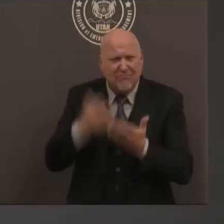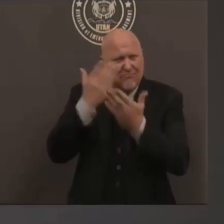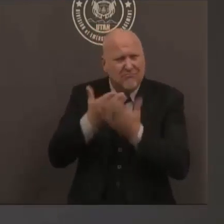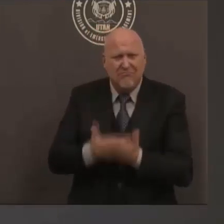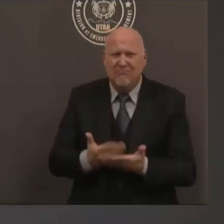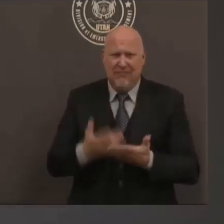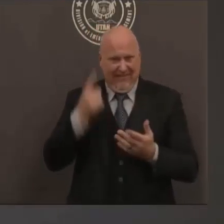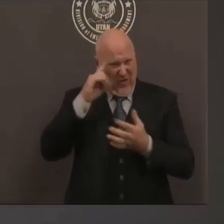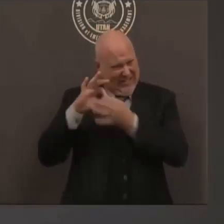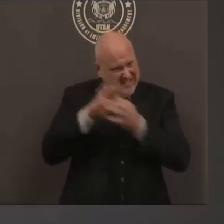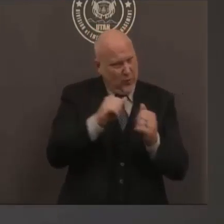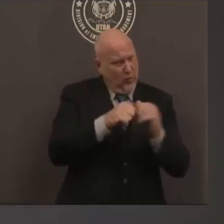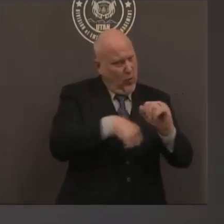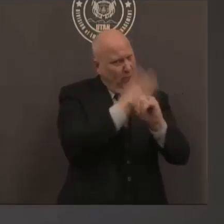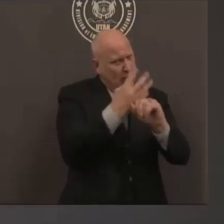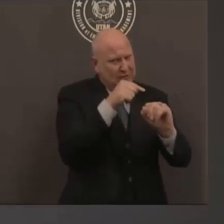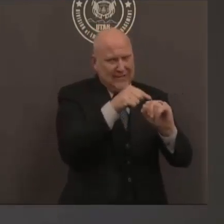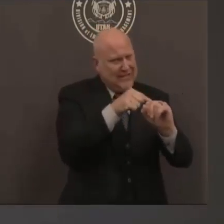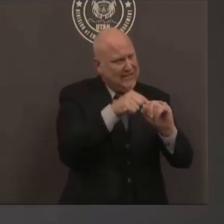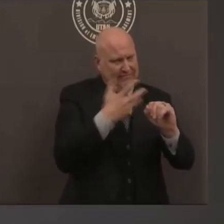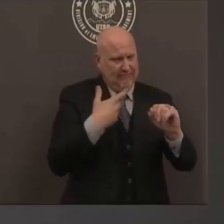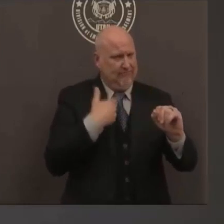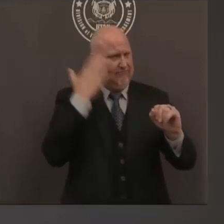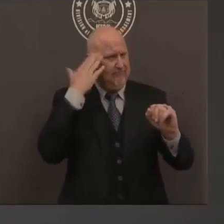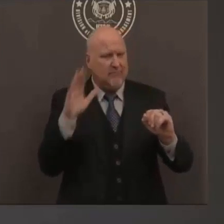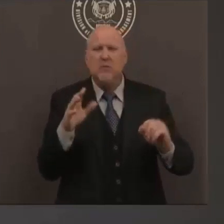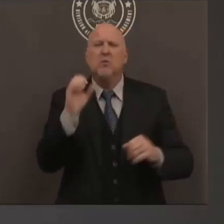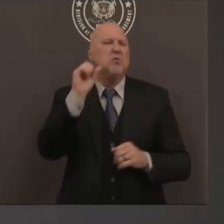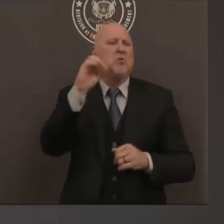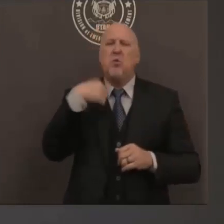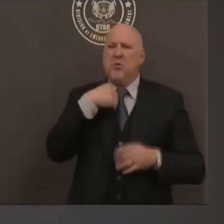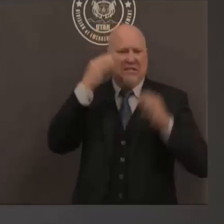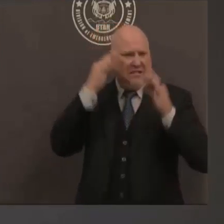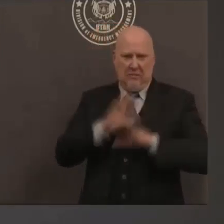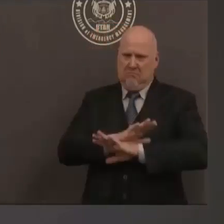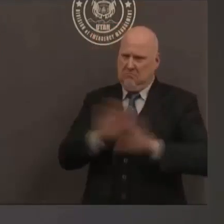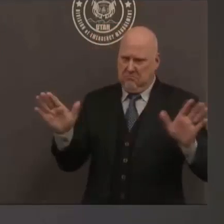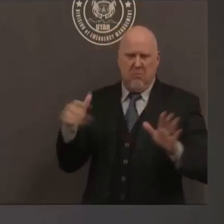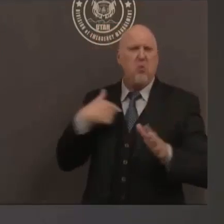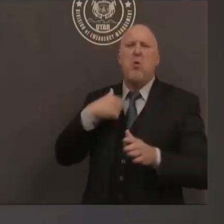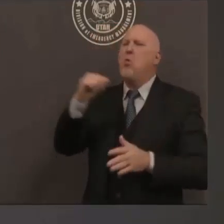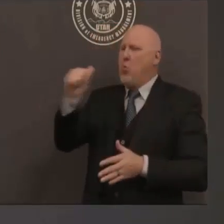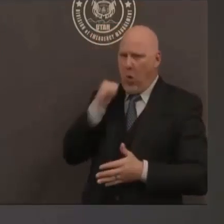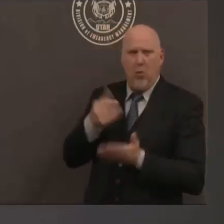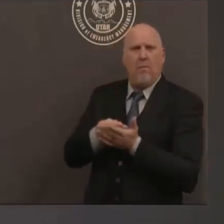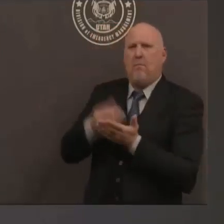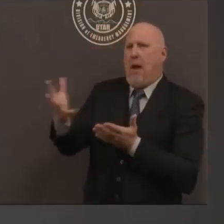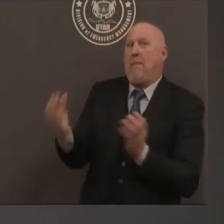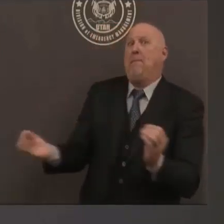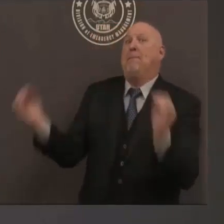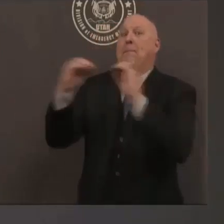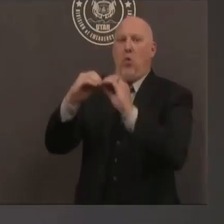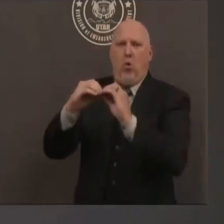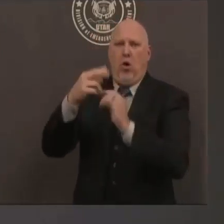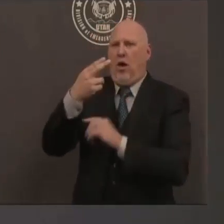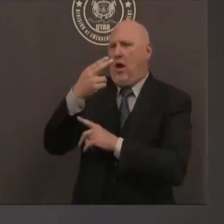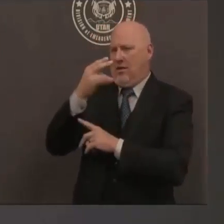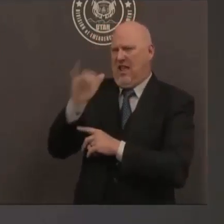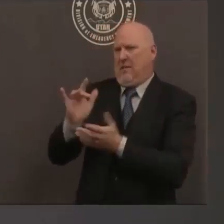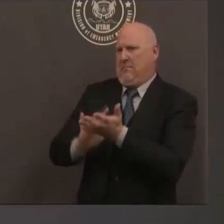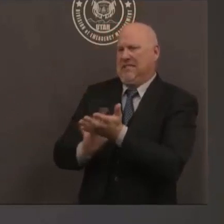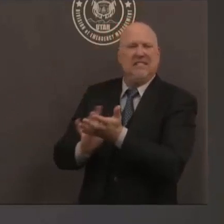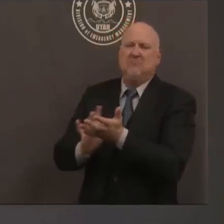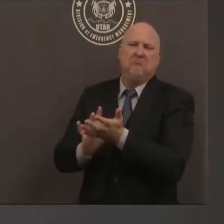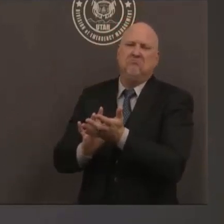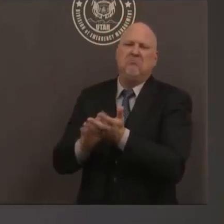not purchasing any more of this drug, hydroxychloroquine. And the situation in its entirety is now under